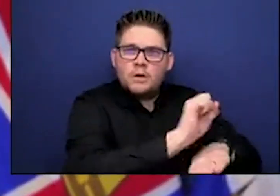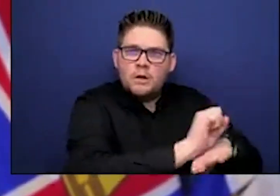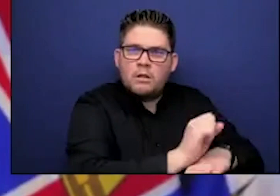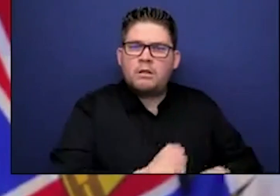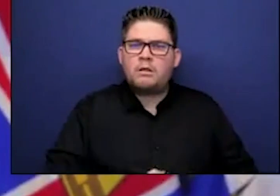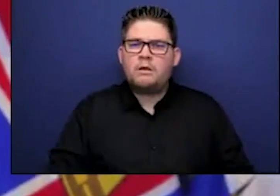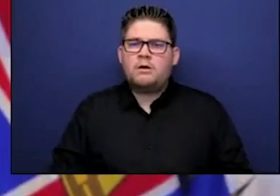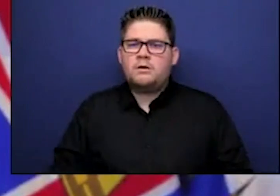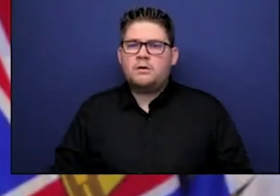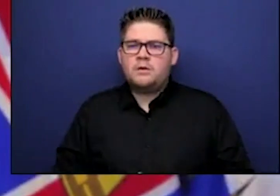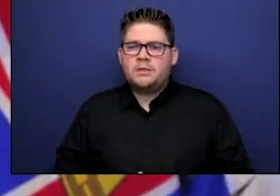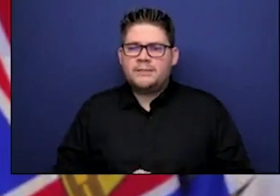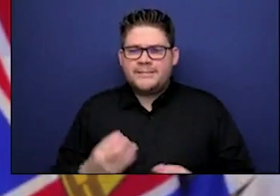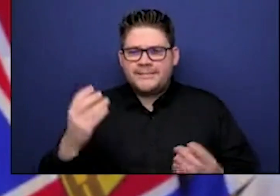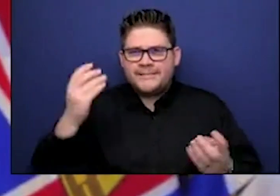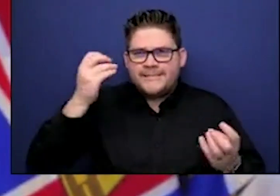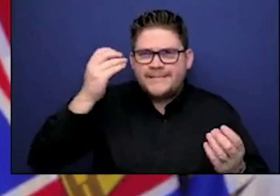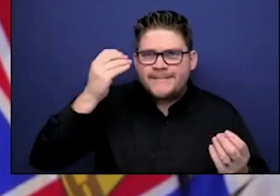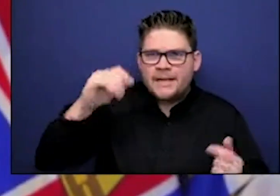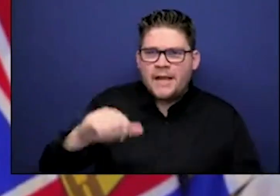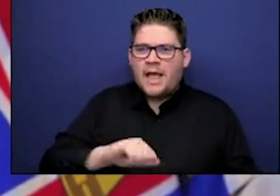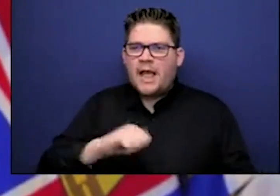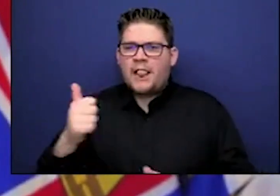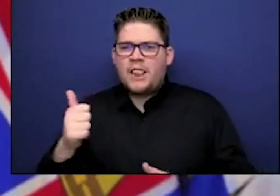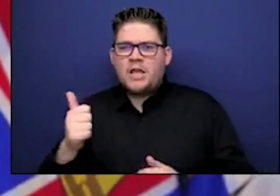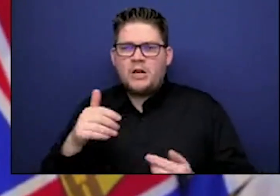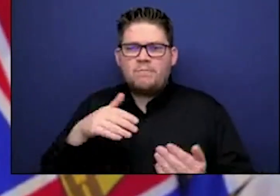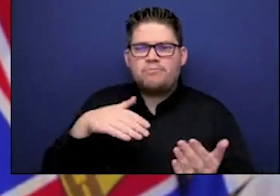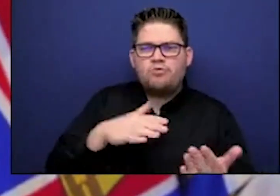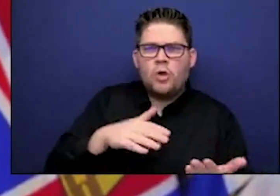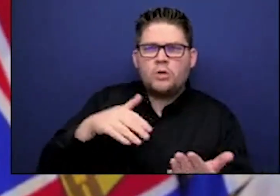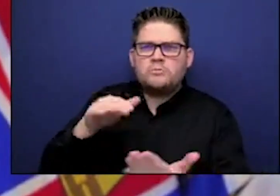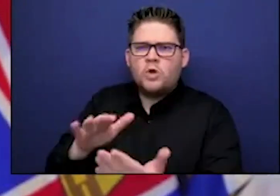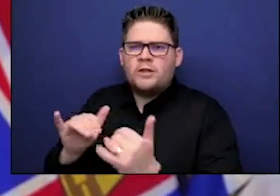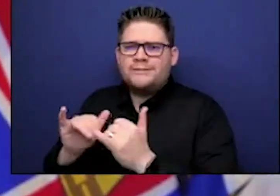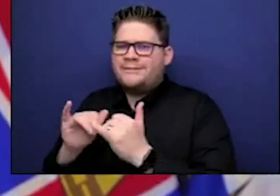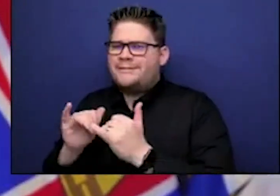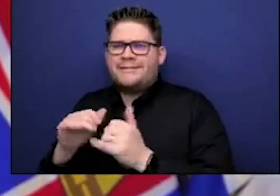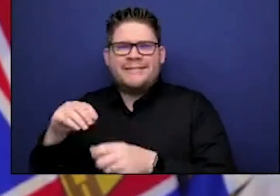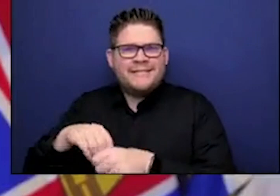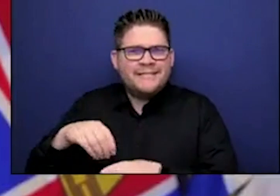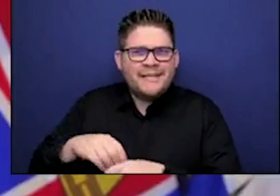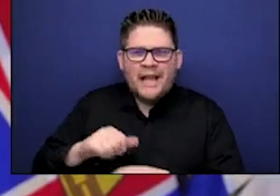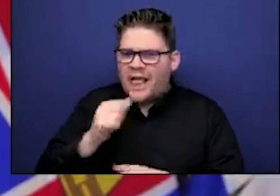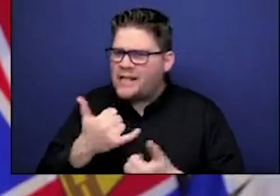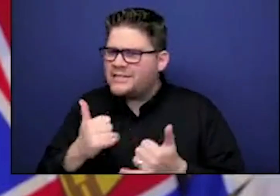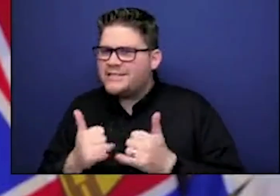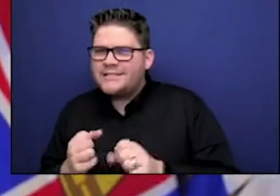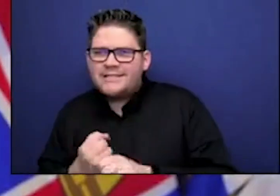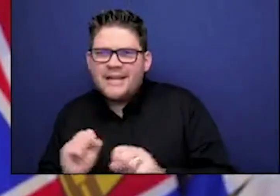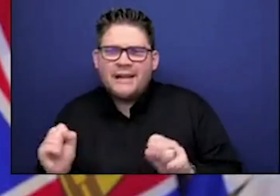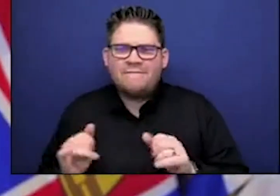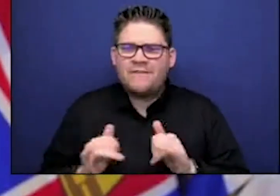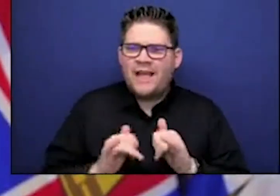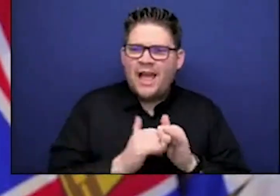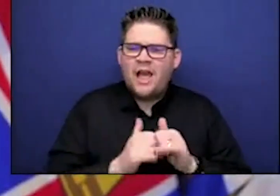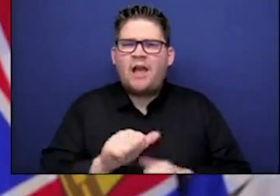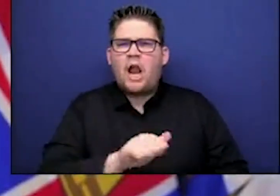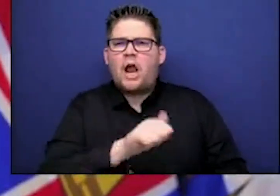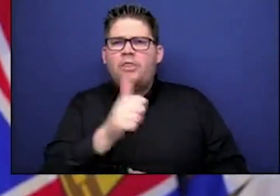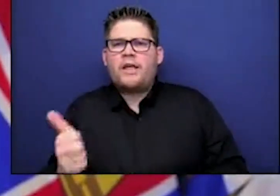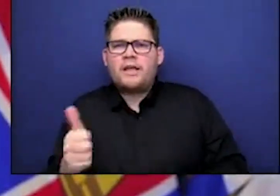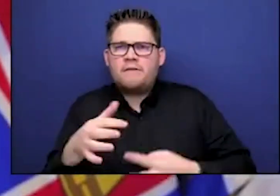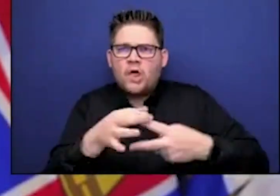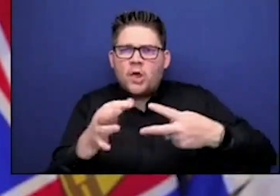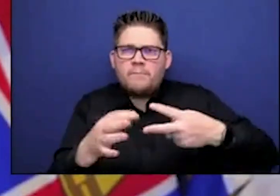access for those important celebrations, and we're looking at how we can do that, and we'll have guidance on that, I'm